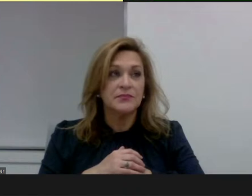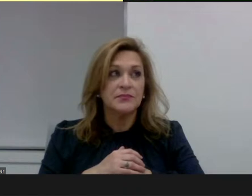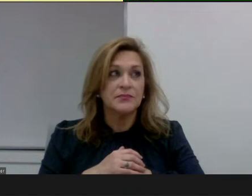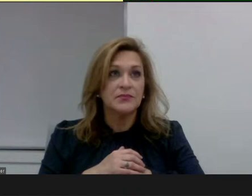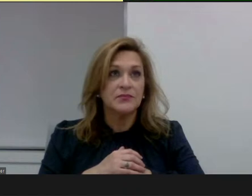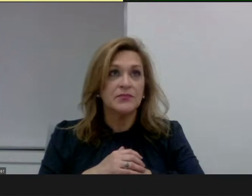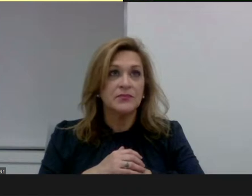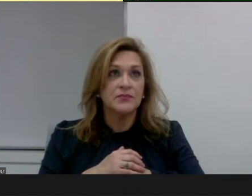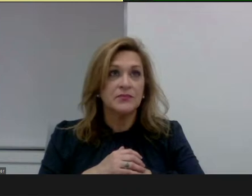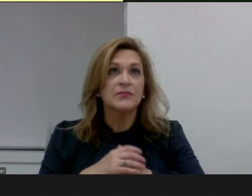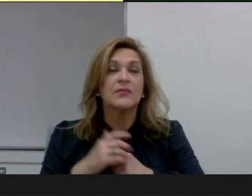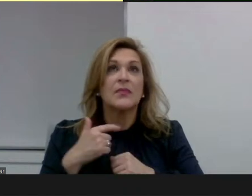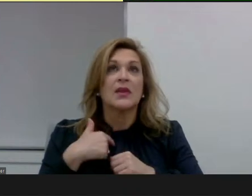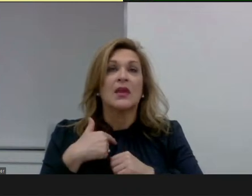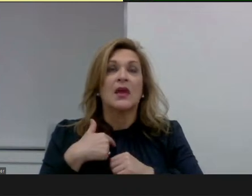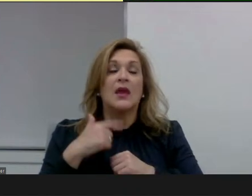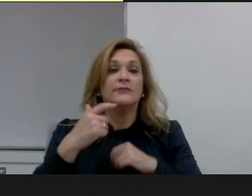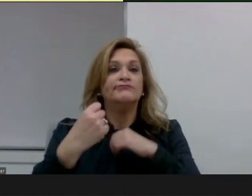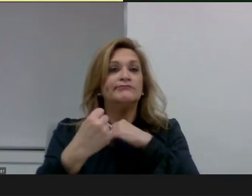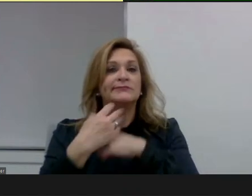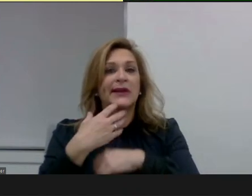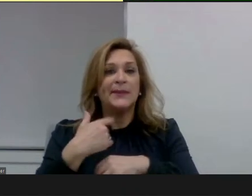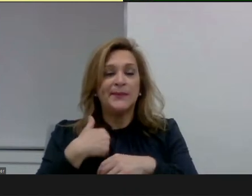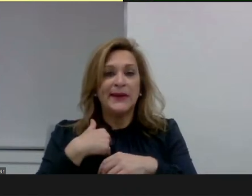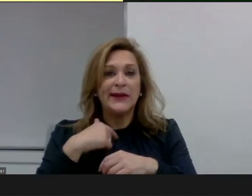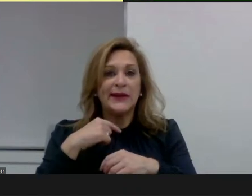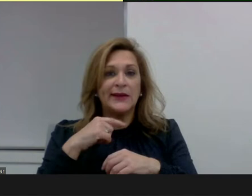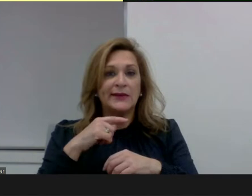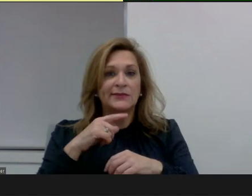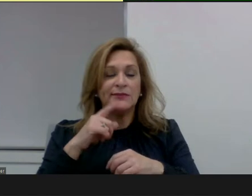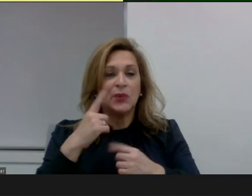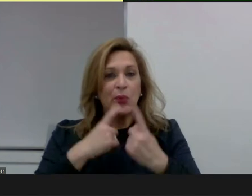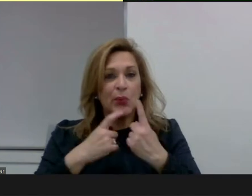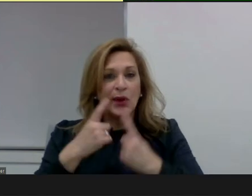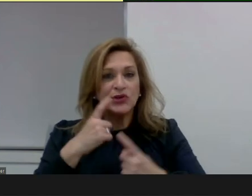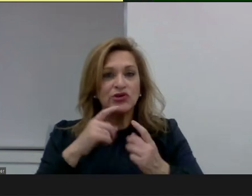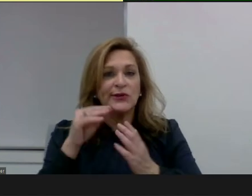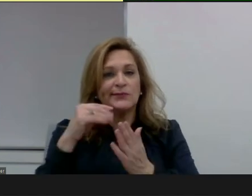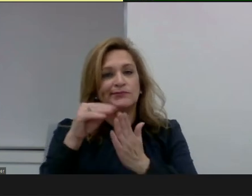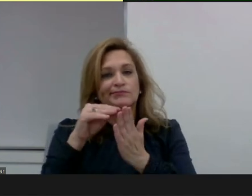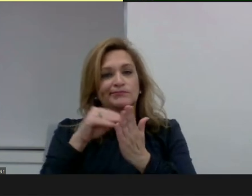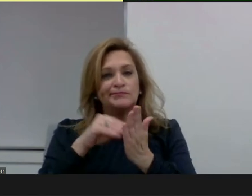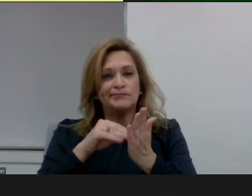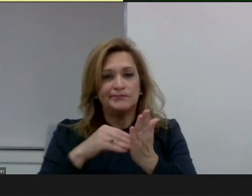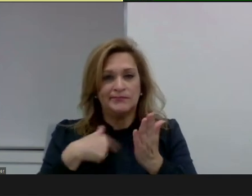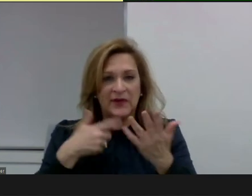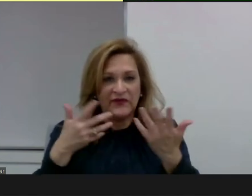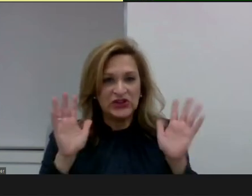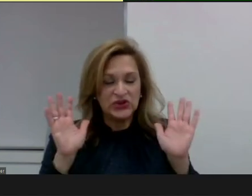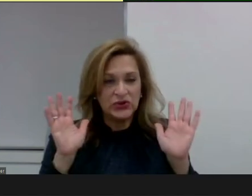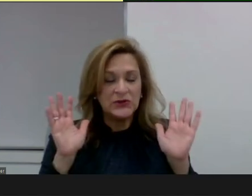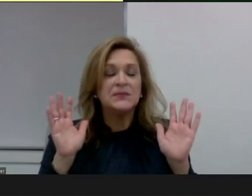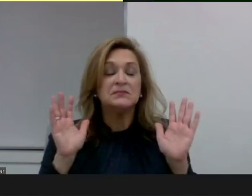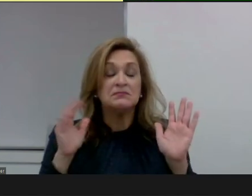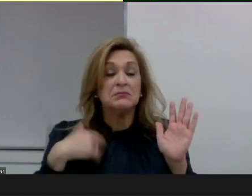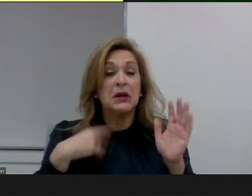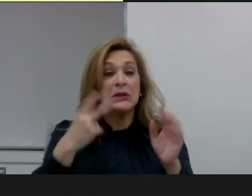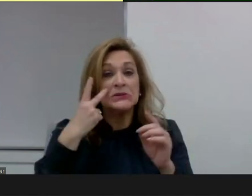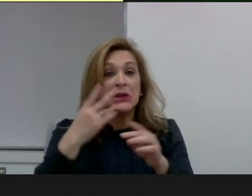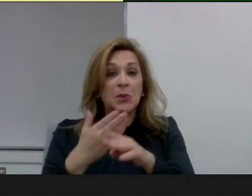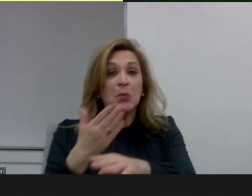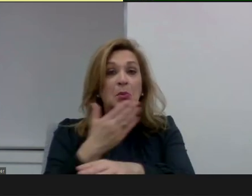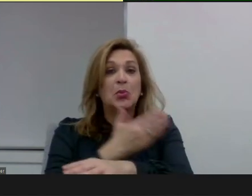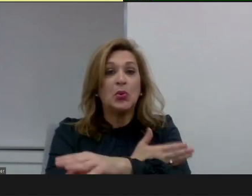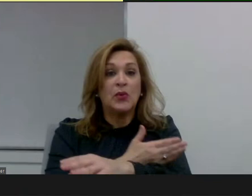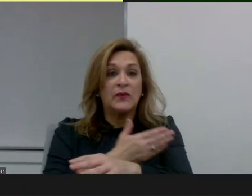a survey. I was sent a survey to do and I did the survey and I have seen improvement on the